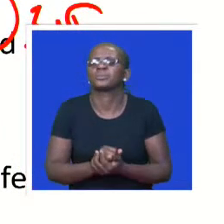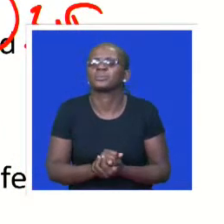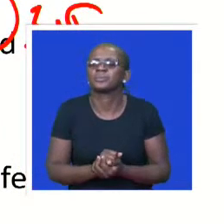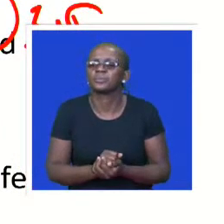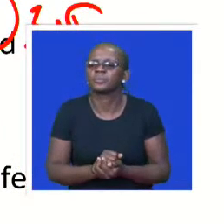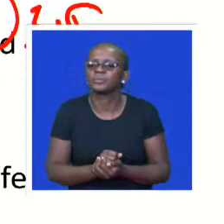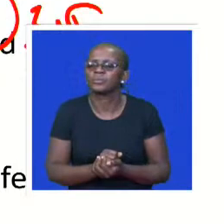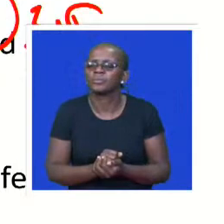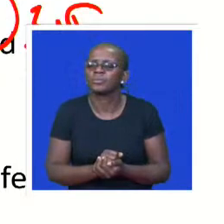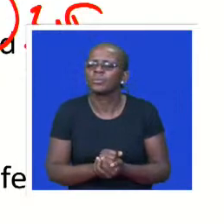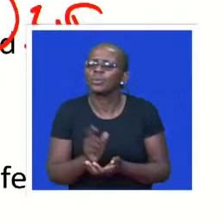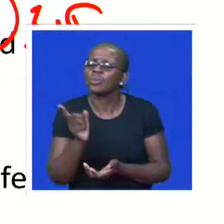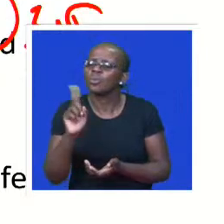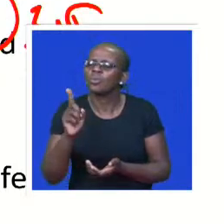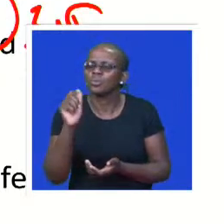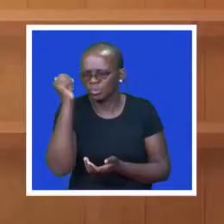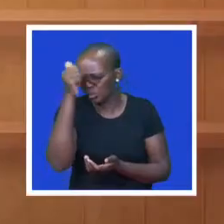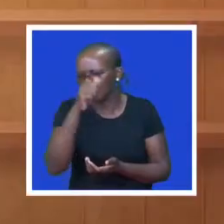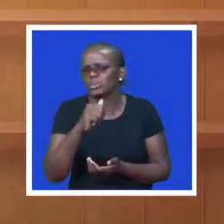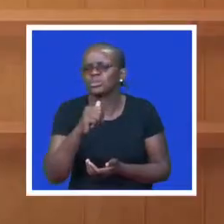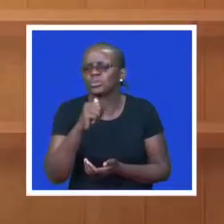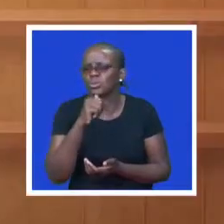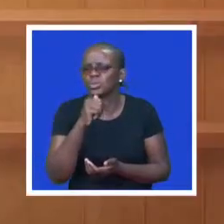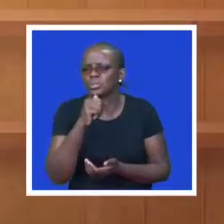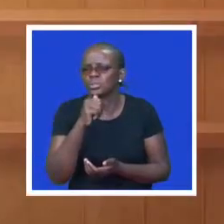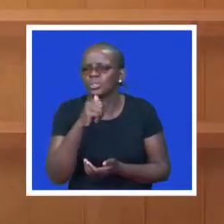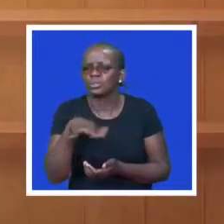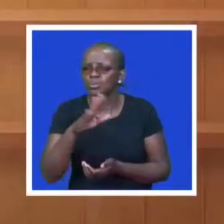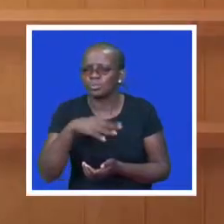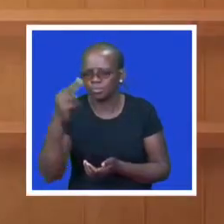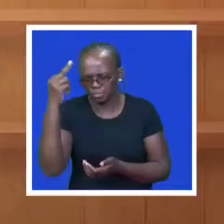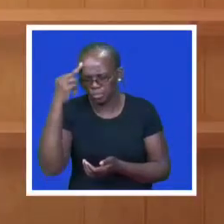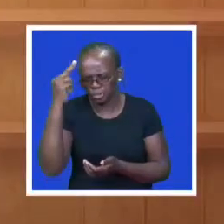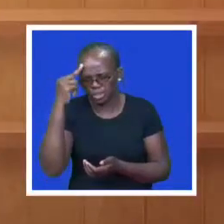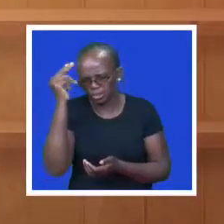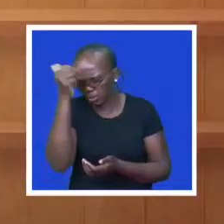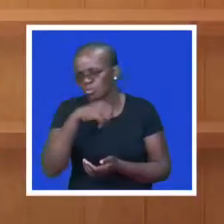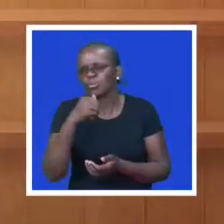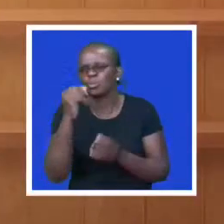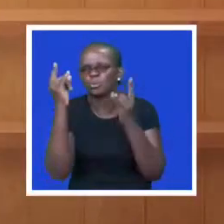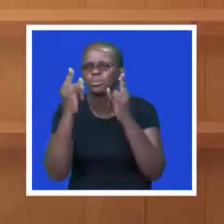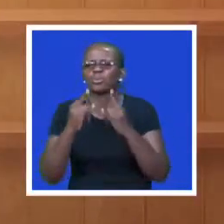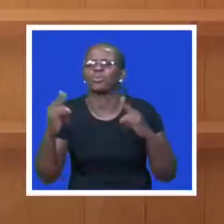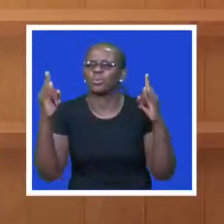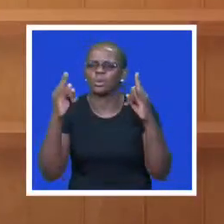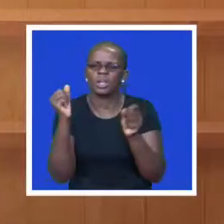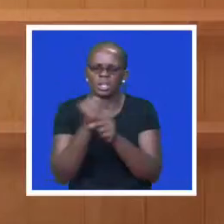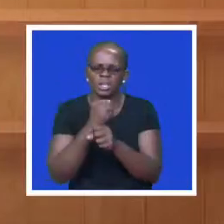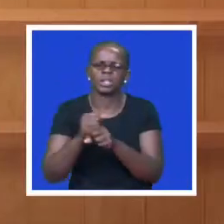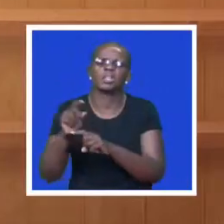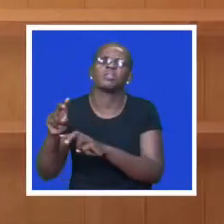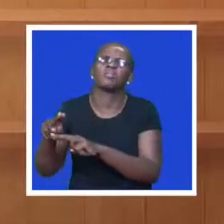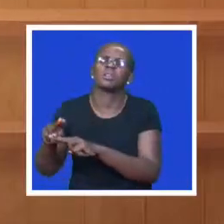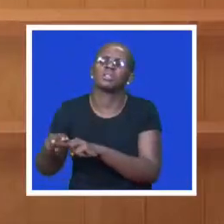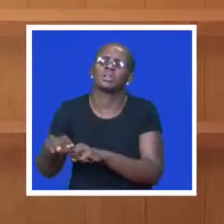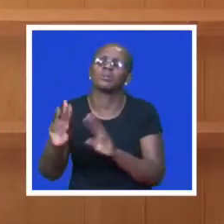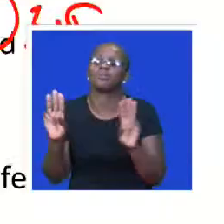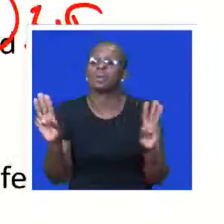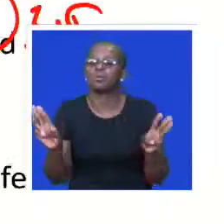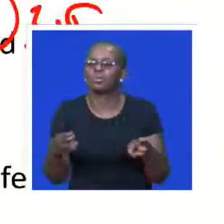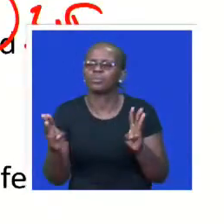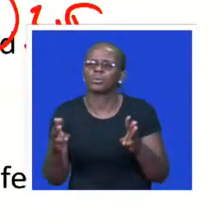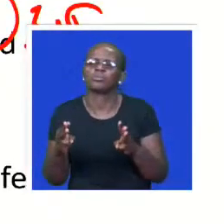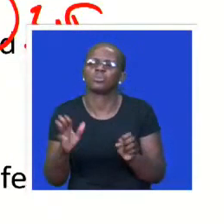do about that? God is holy. He cannot dwell with people who are full of sin. So he expelled